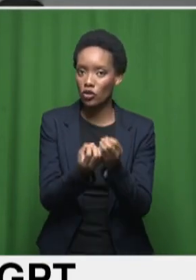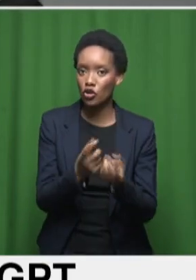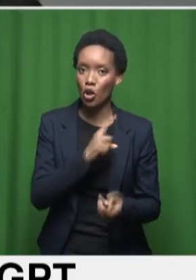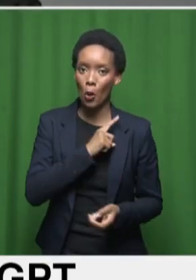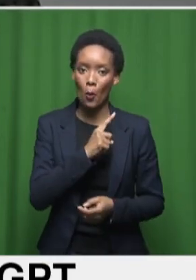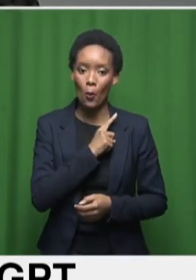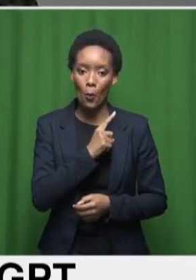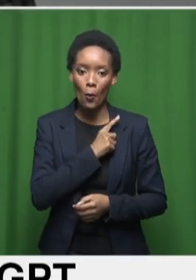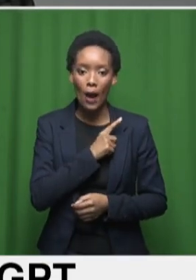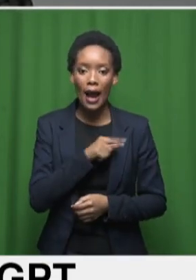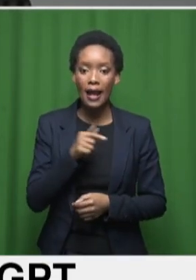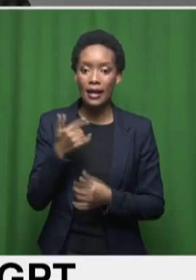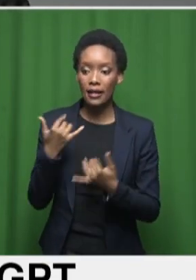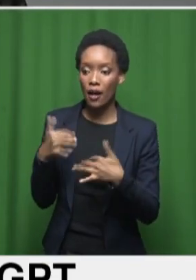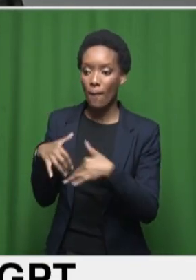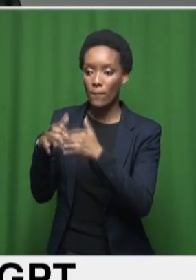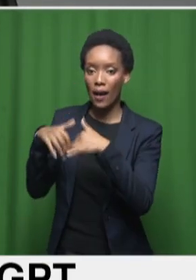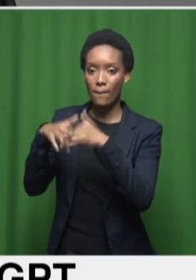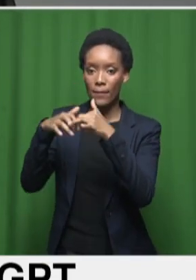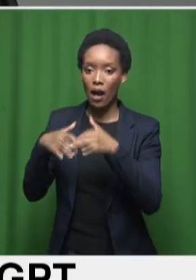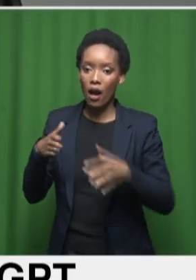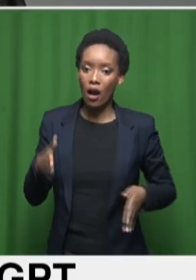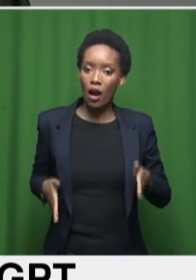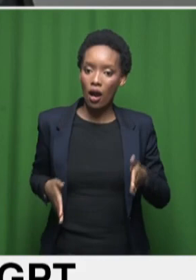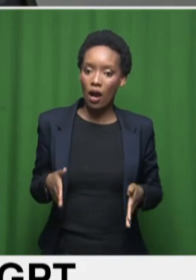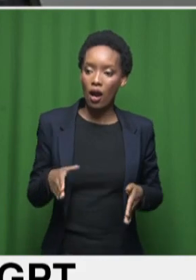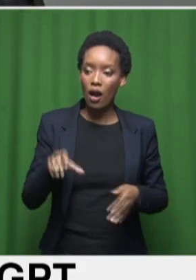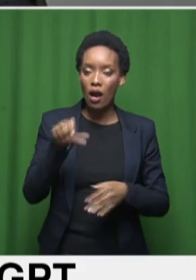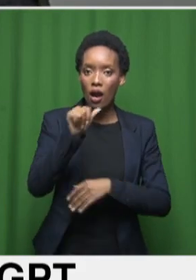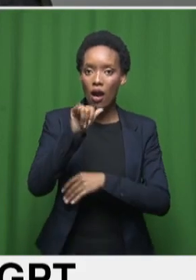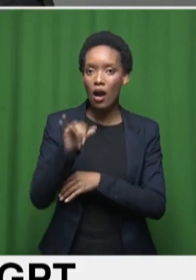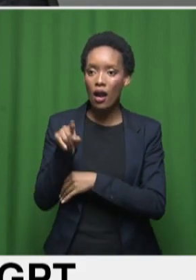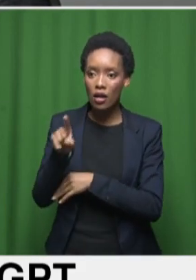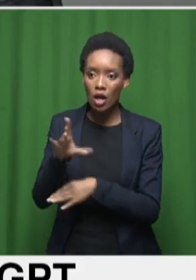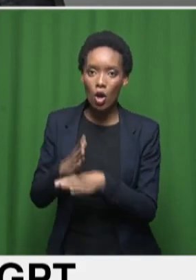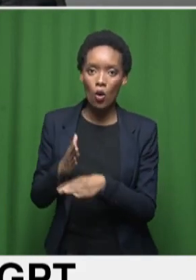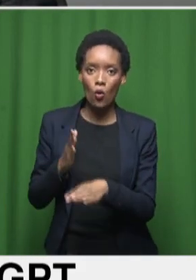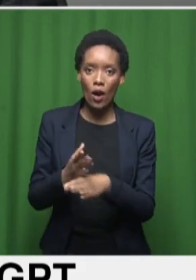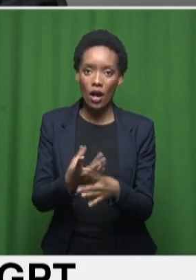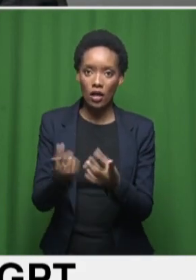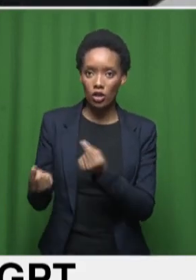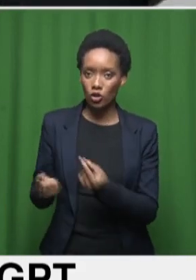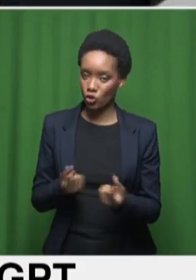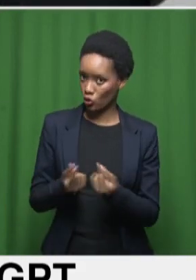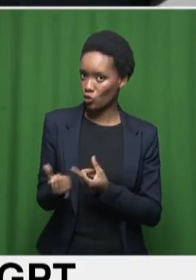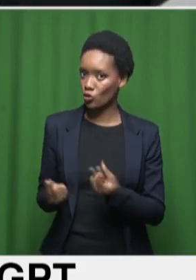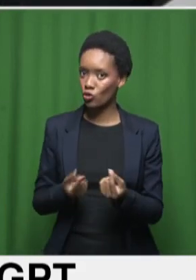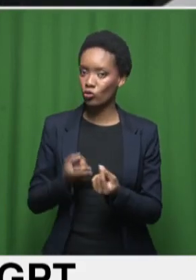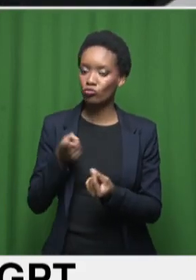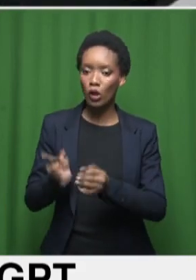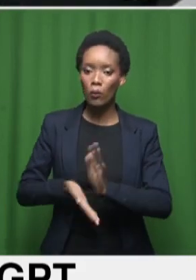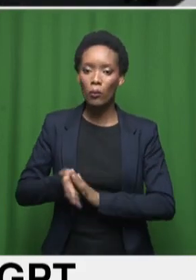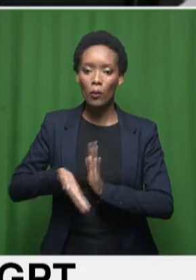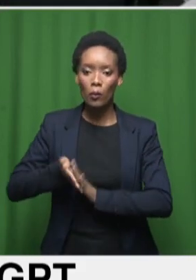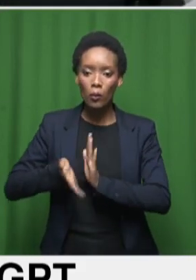to develop these artificial intelligence applications that is helping them to streamline their operations, that is helping them to